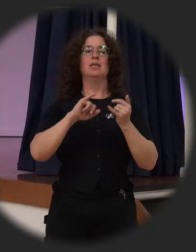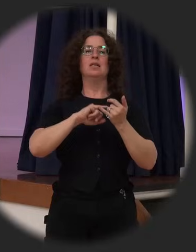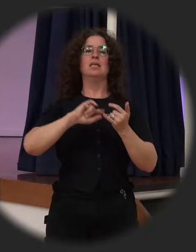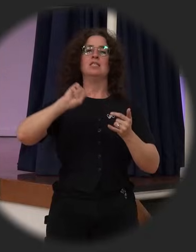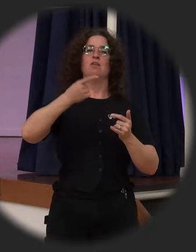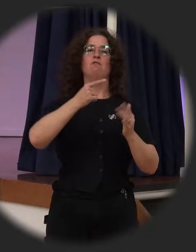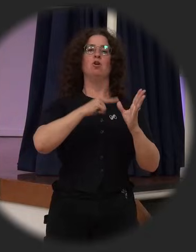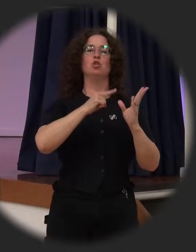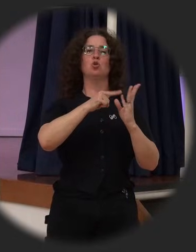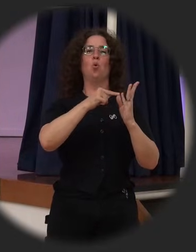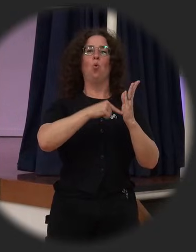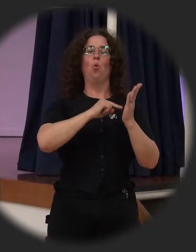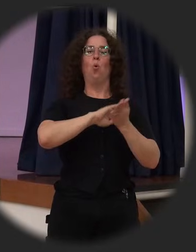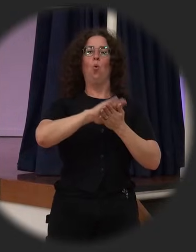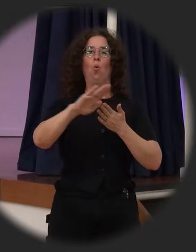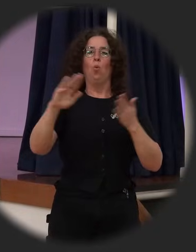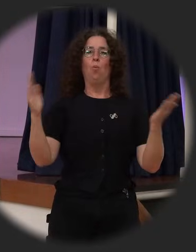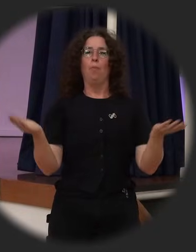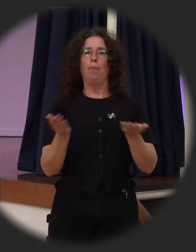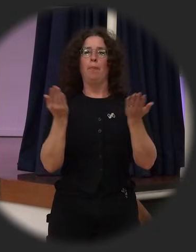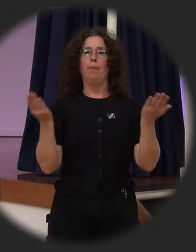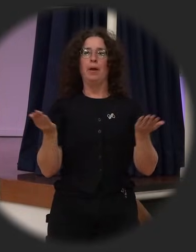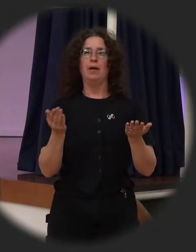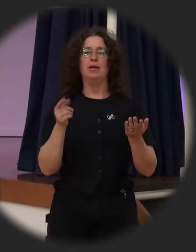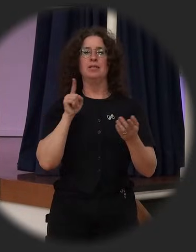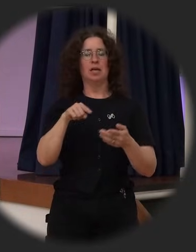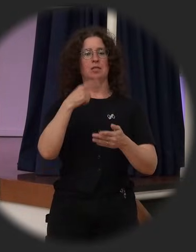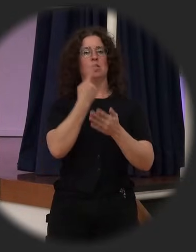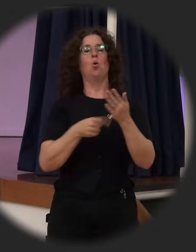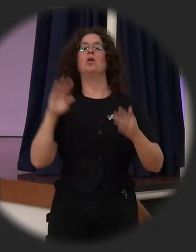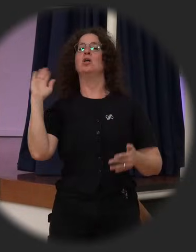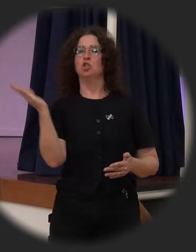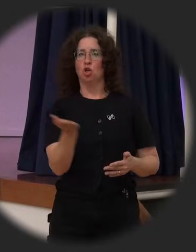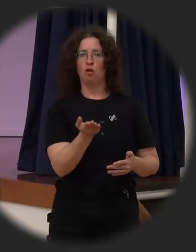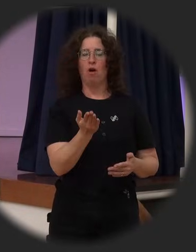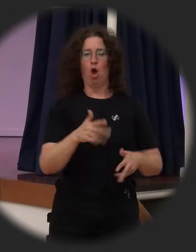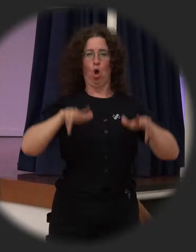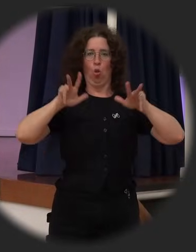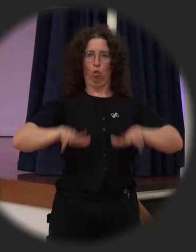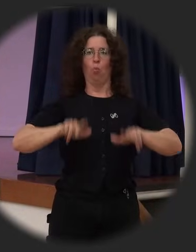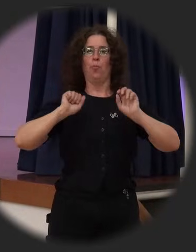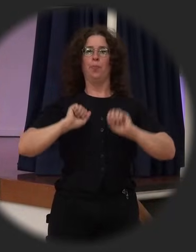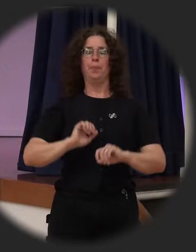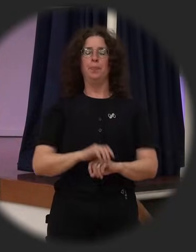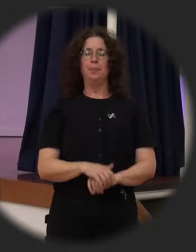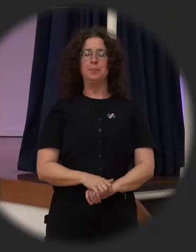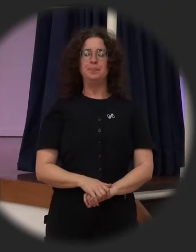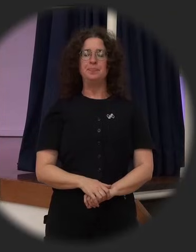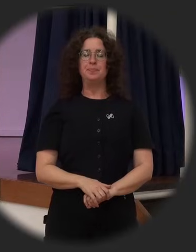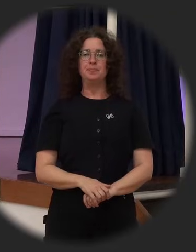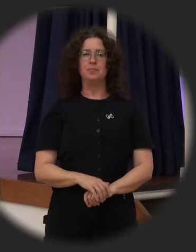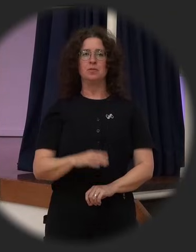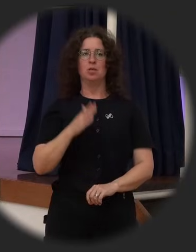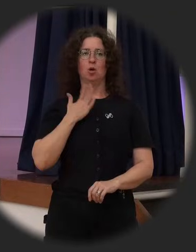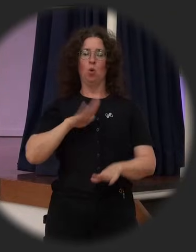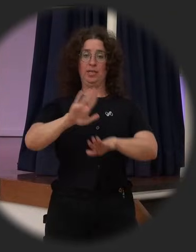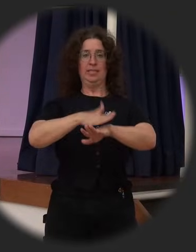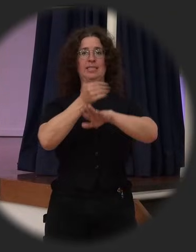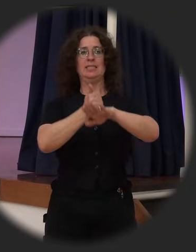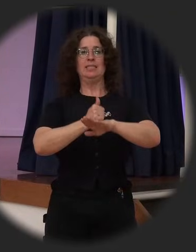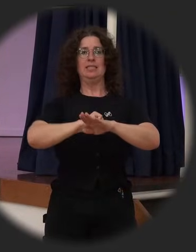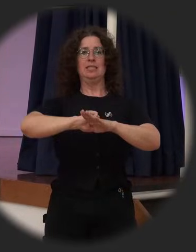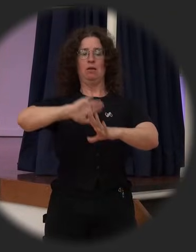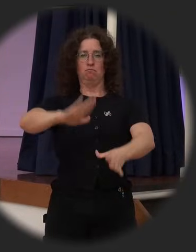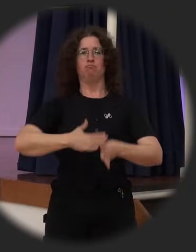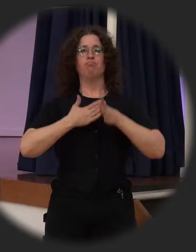very important because this is the same thing but only on the server, on authoritative server state. We often want to set up our initial